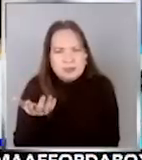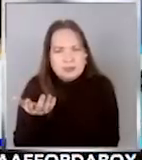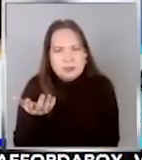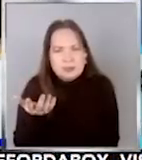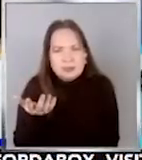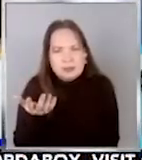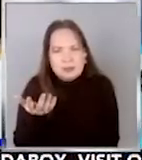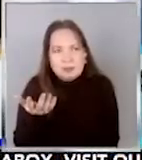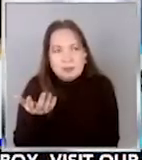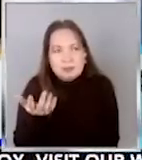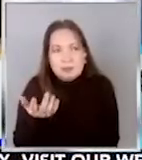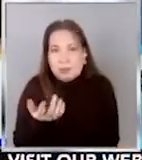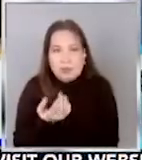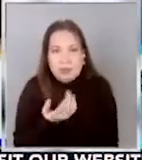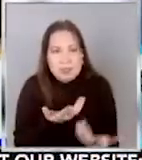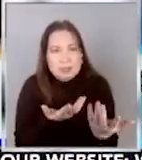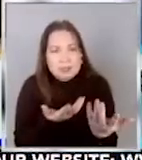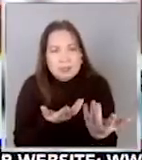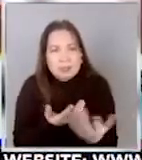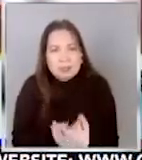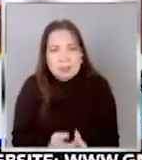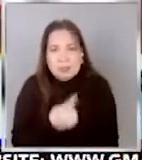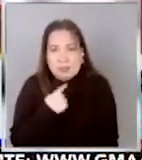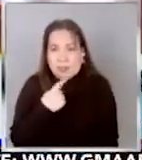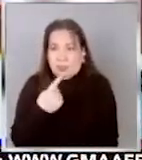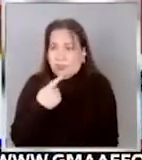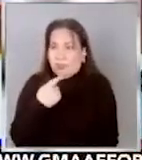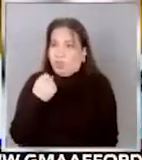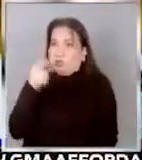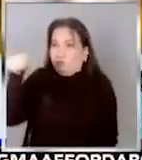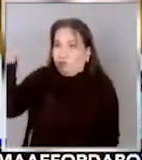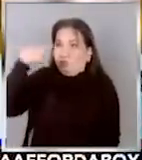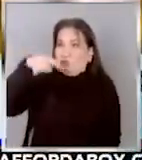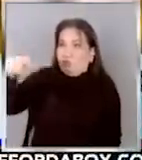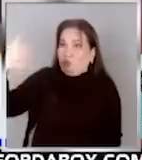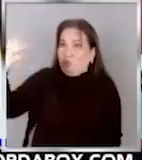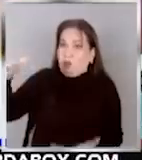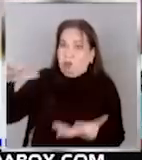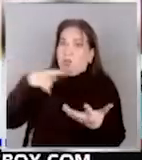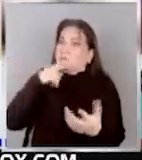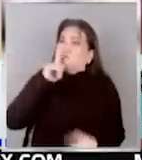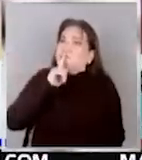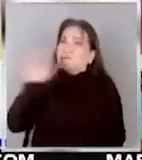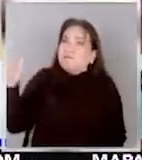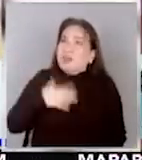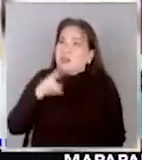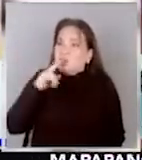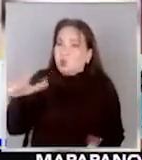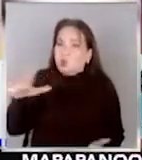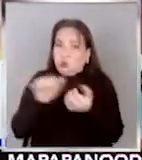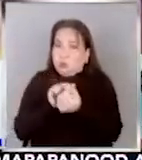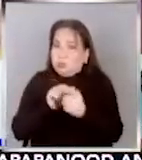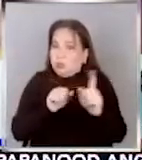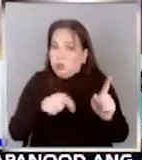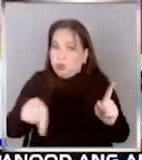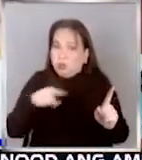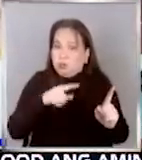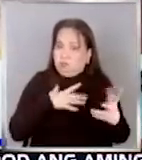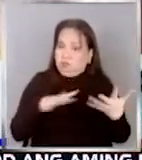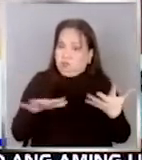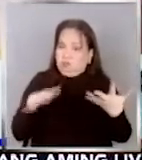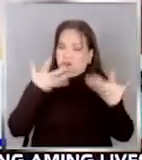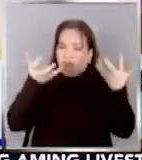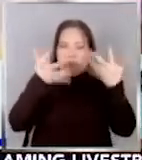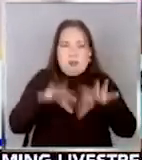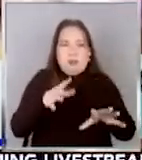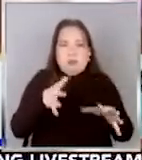Answer it. Sinabi mo, if you destroy my country, I will kill you. You know, you take your oath to